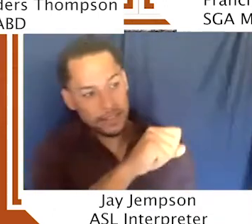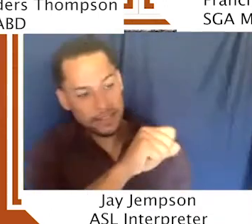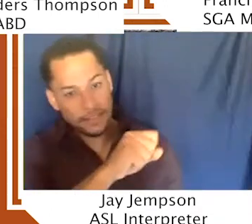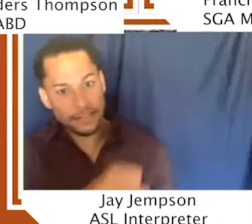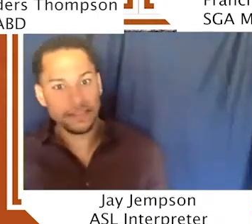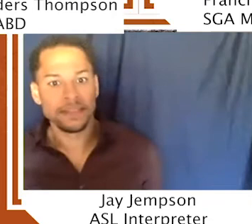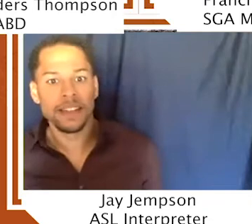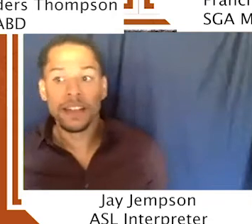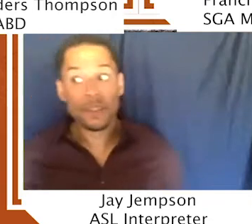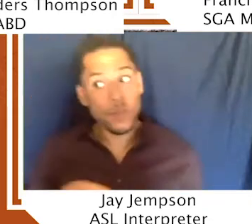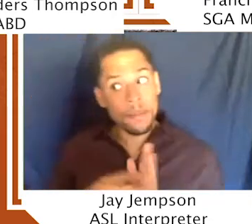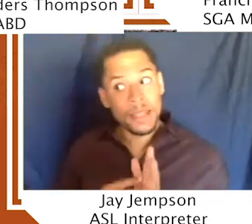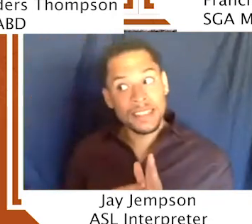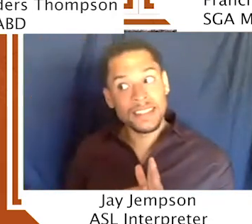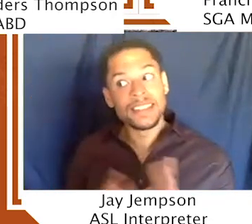closing party in Virginia